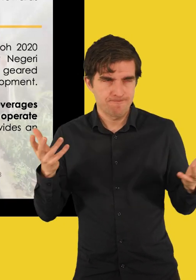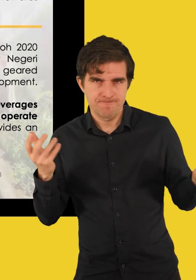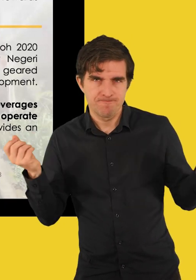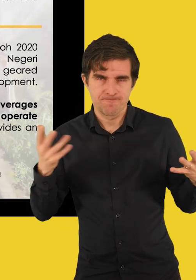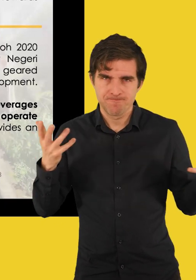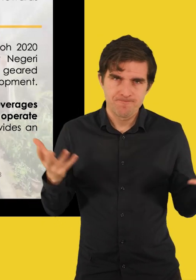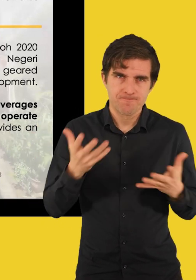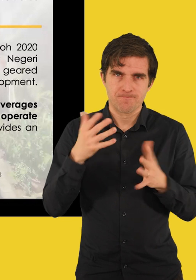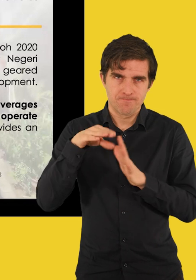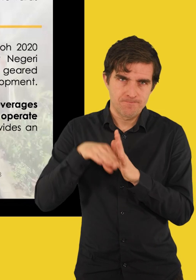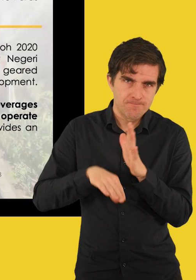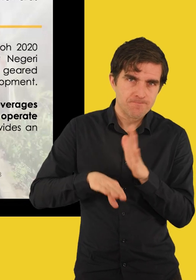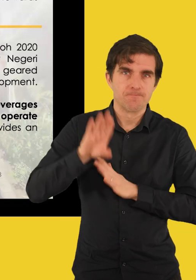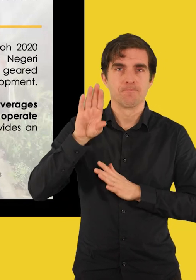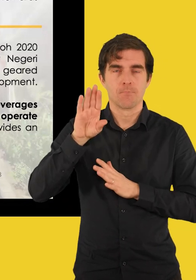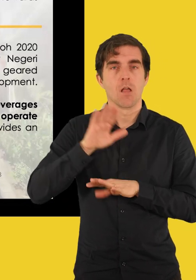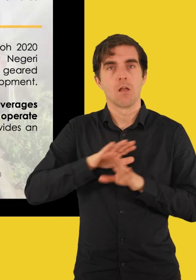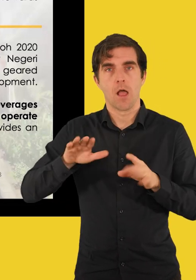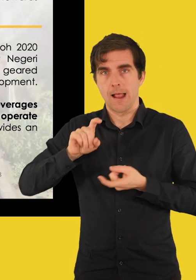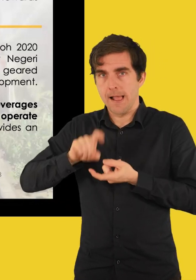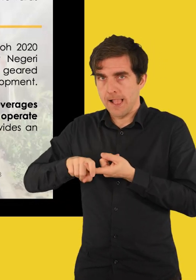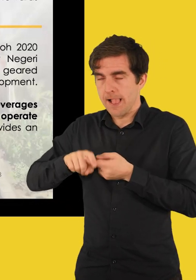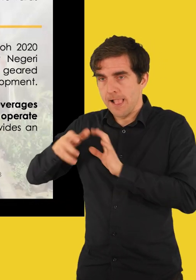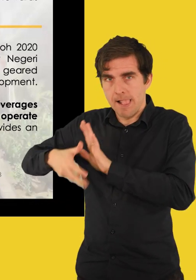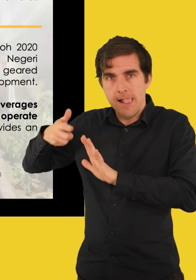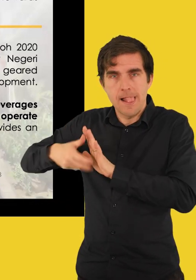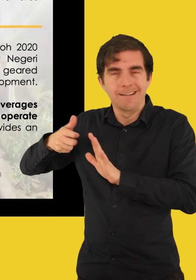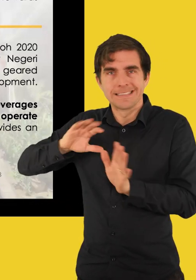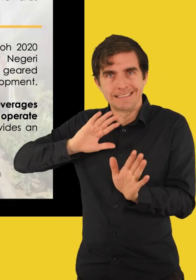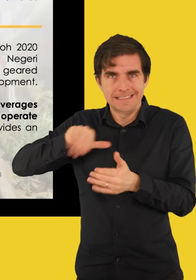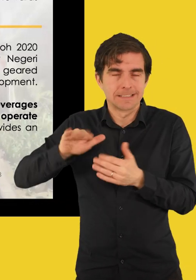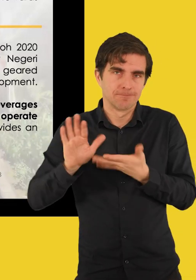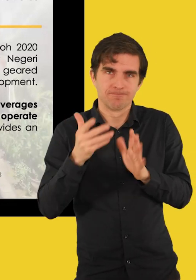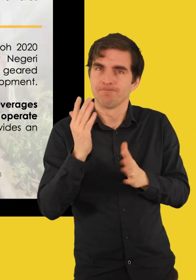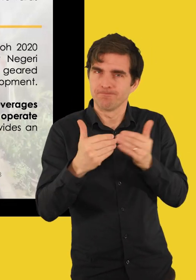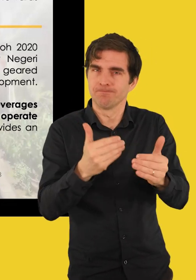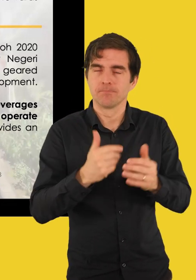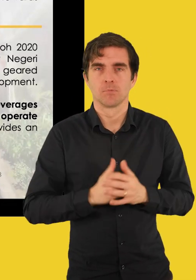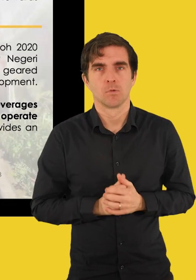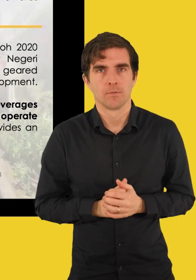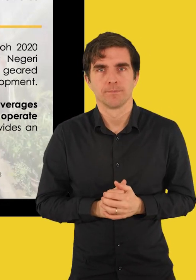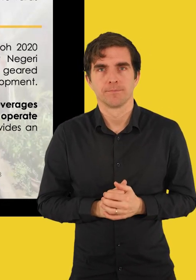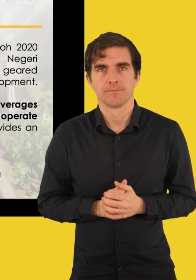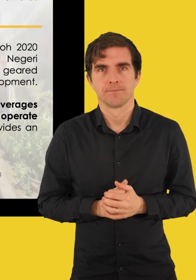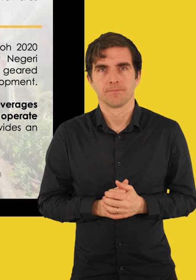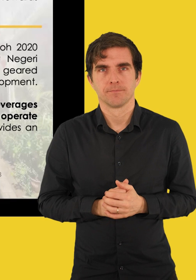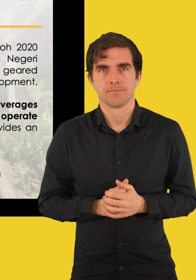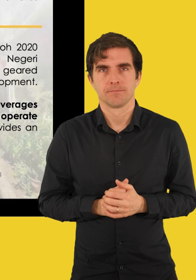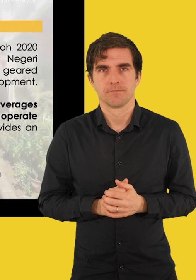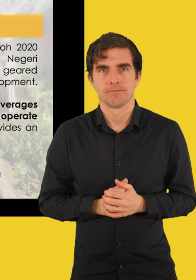a regenerative economy instead of a resource-based economy. Okay.